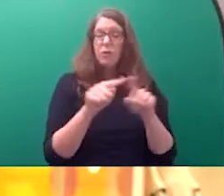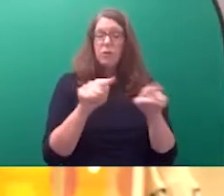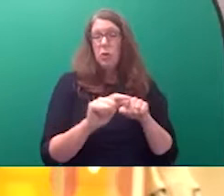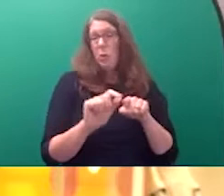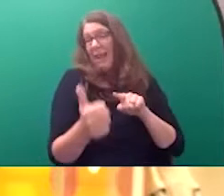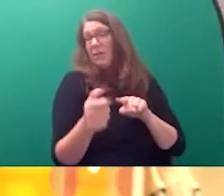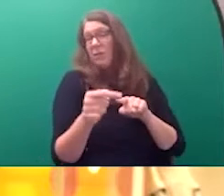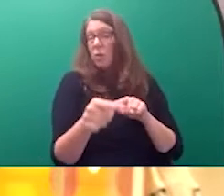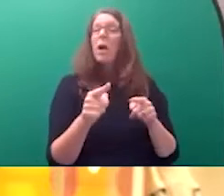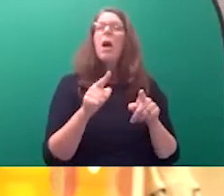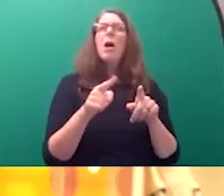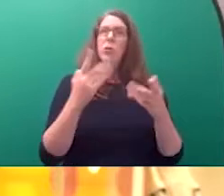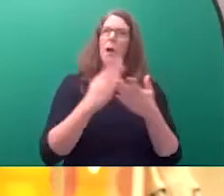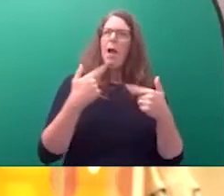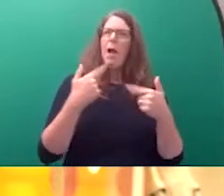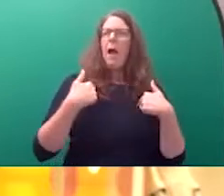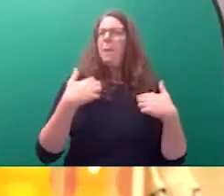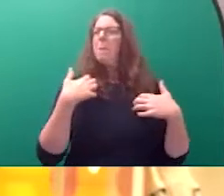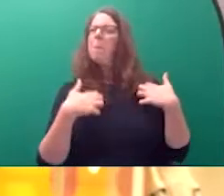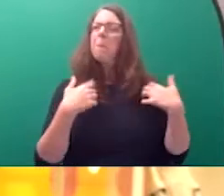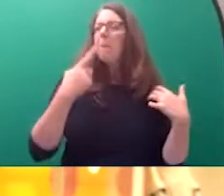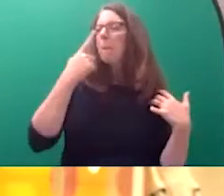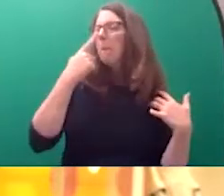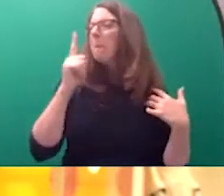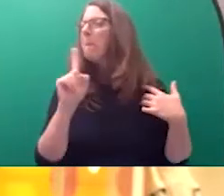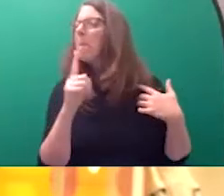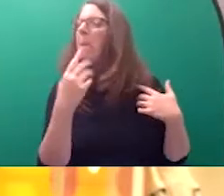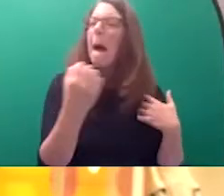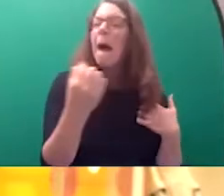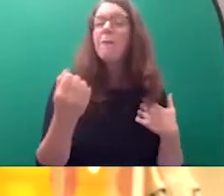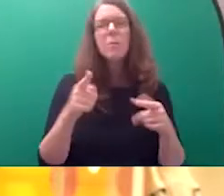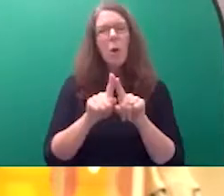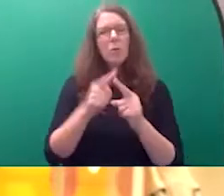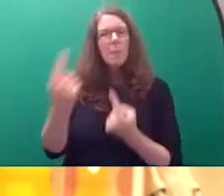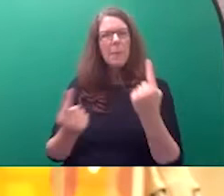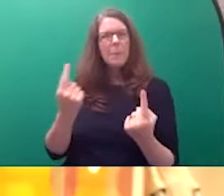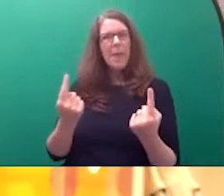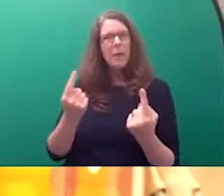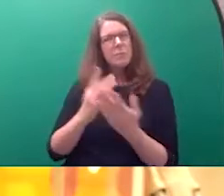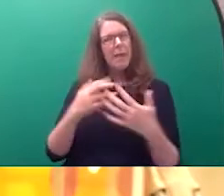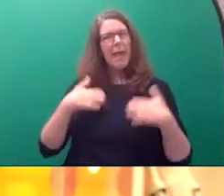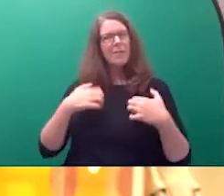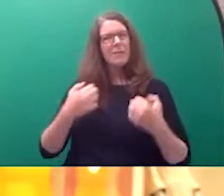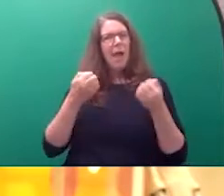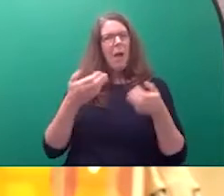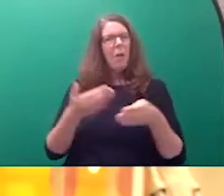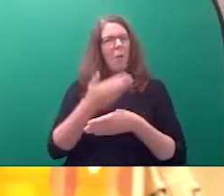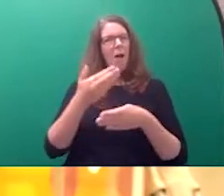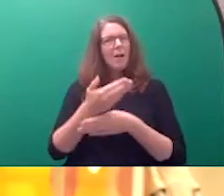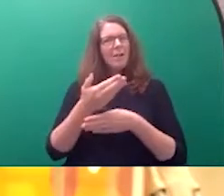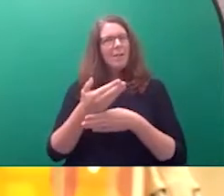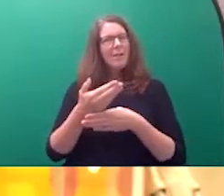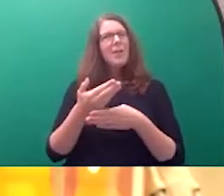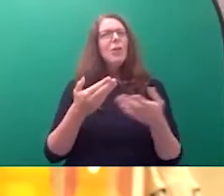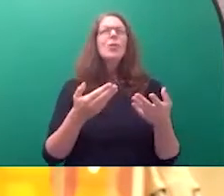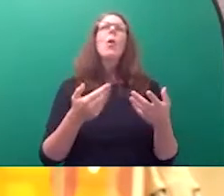about what we do as well, you know. Creating clothes is a little bit different to, you know, creating fabulous works of art, and I wouldn't liken it at